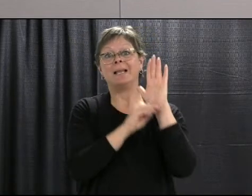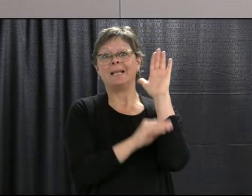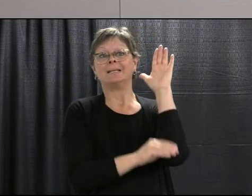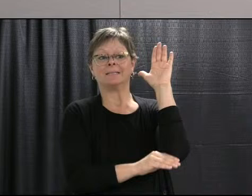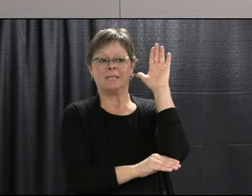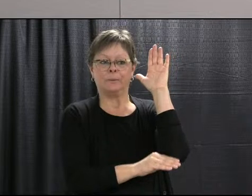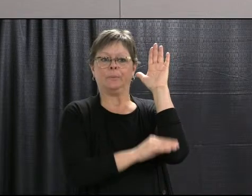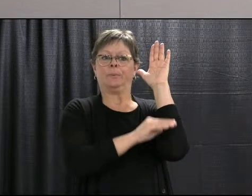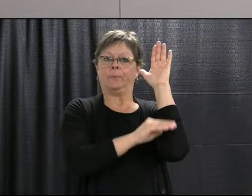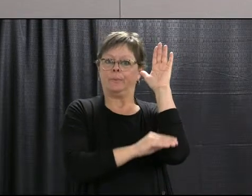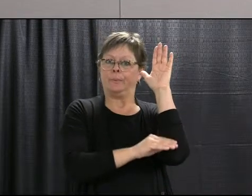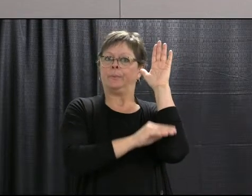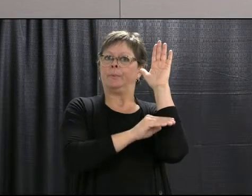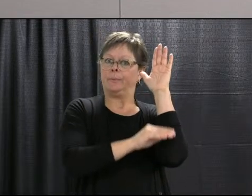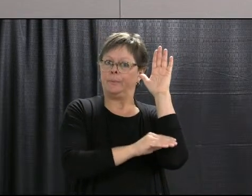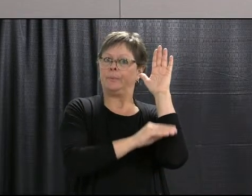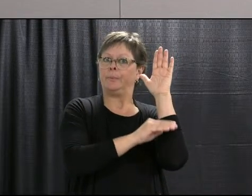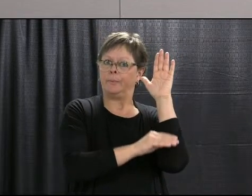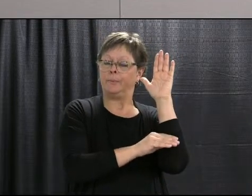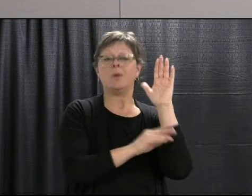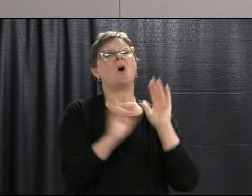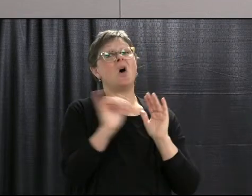that we are doing more people.